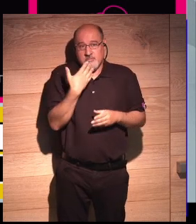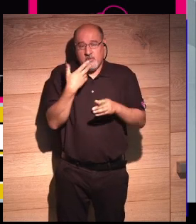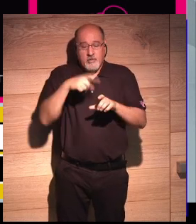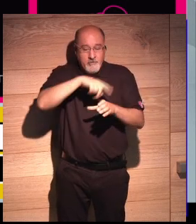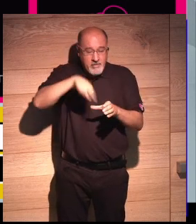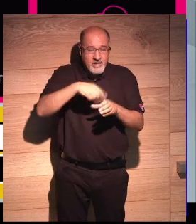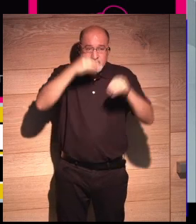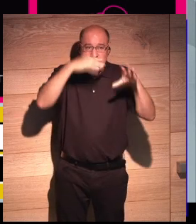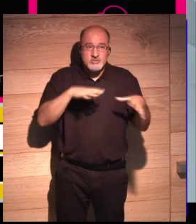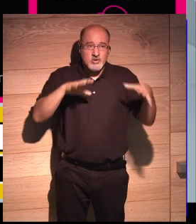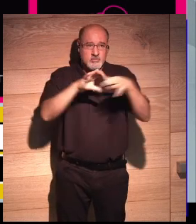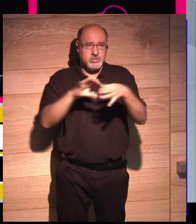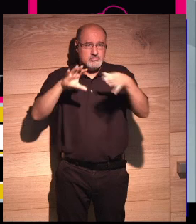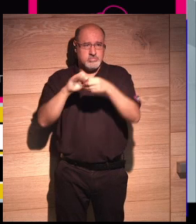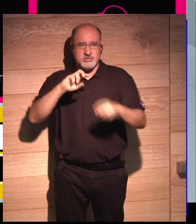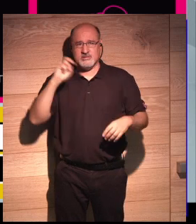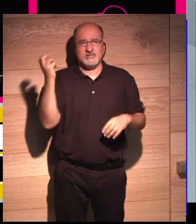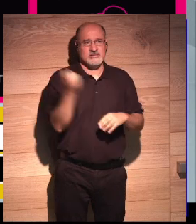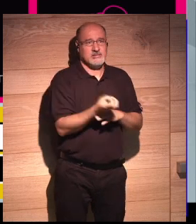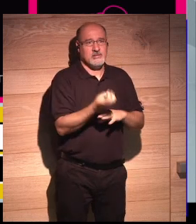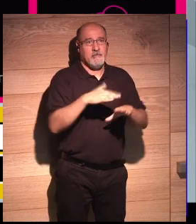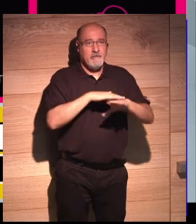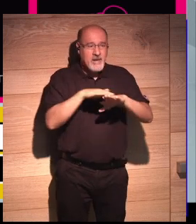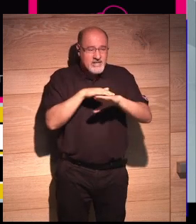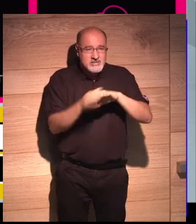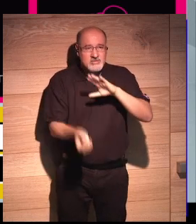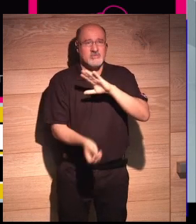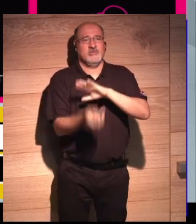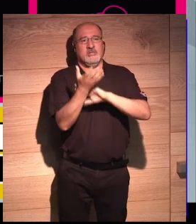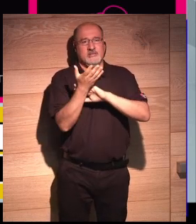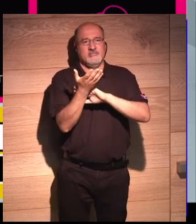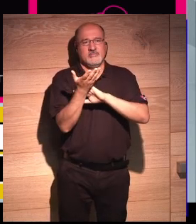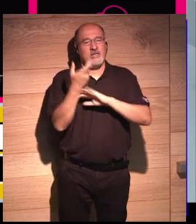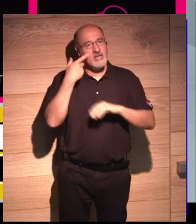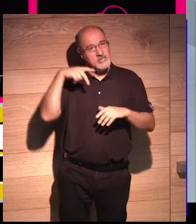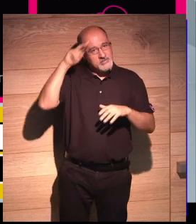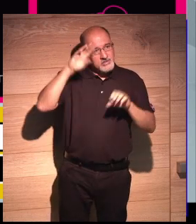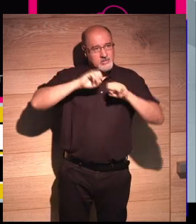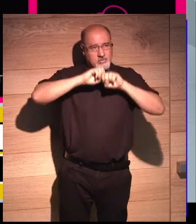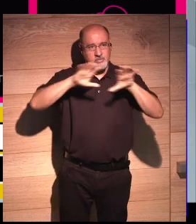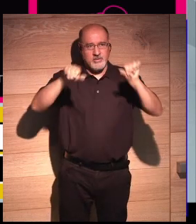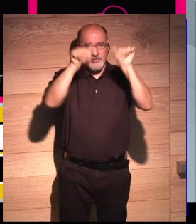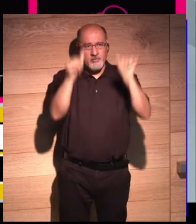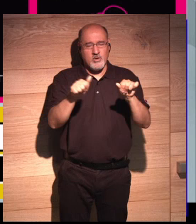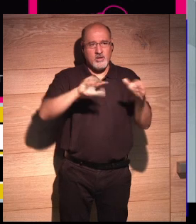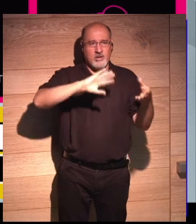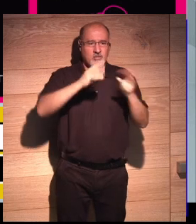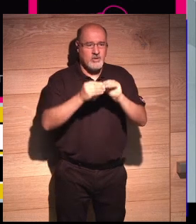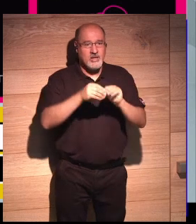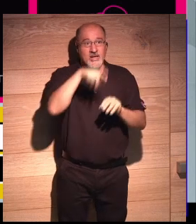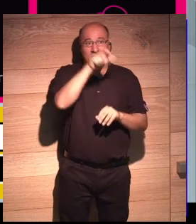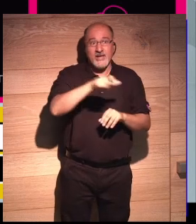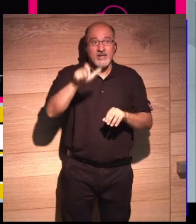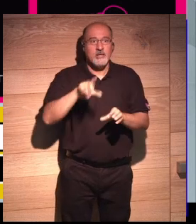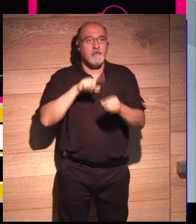essentially create a modular XR experience that people were able to engage with, but people were able